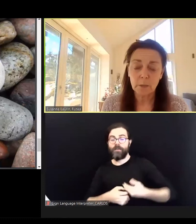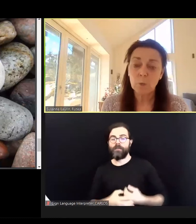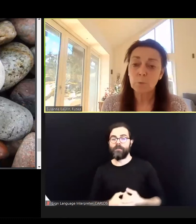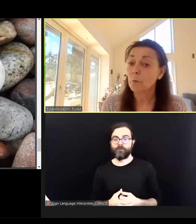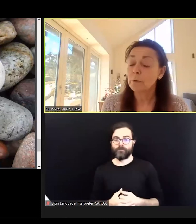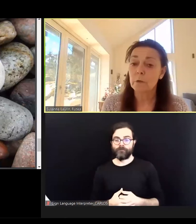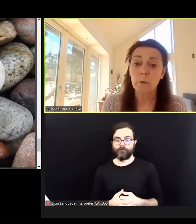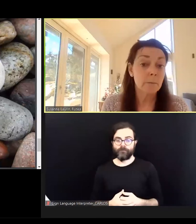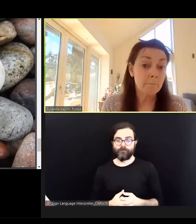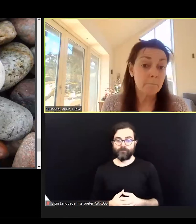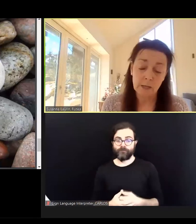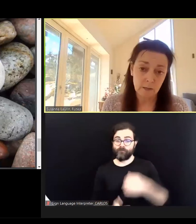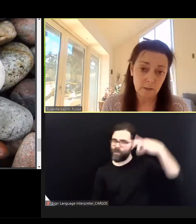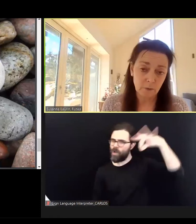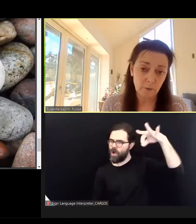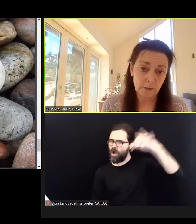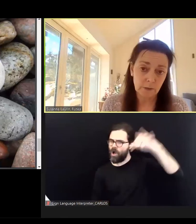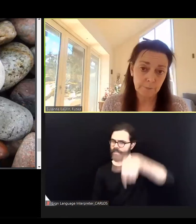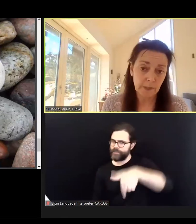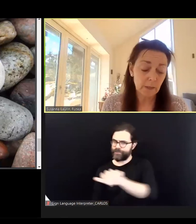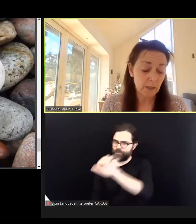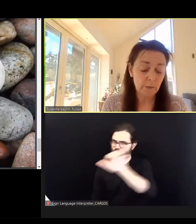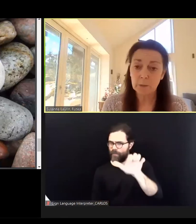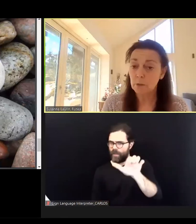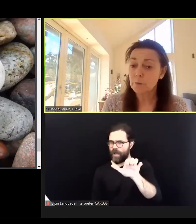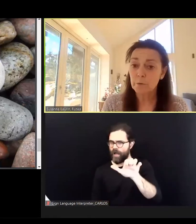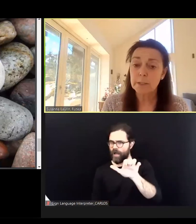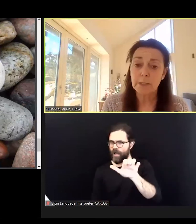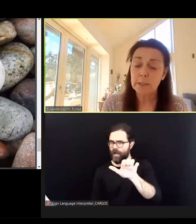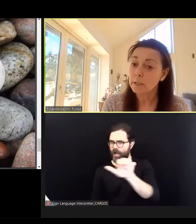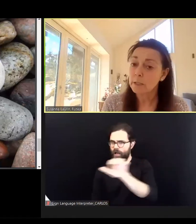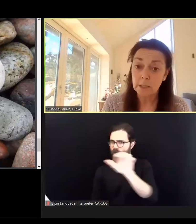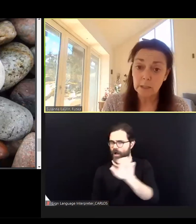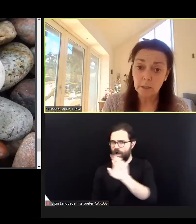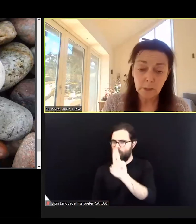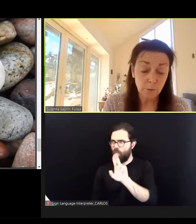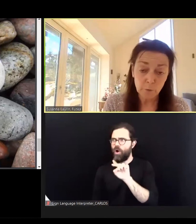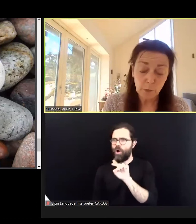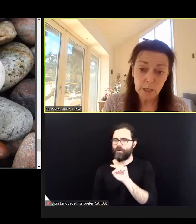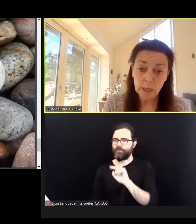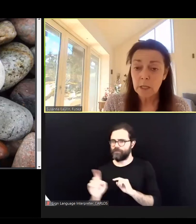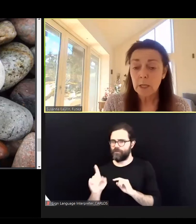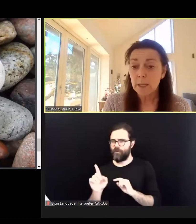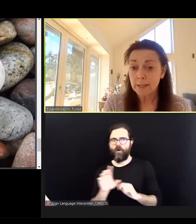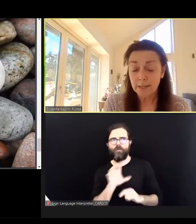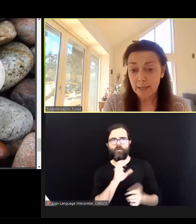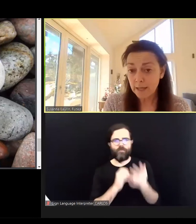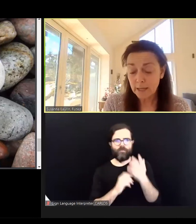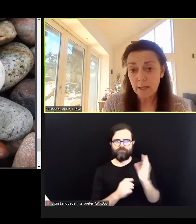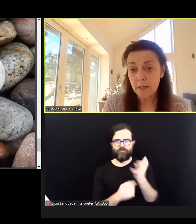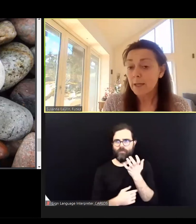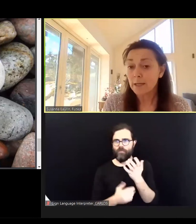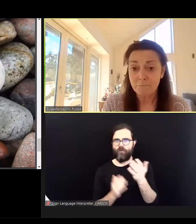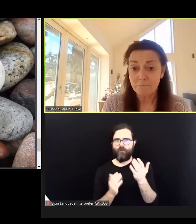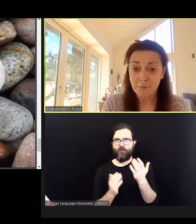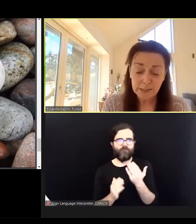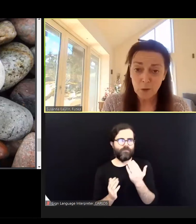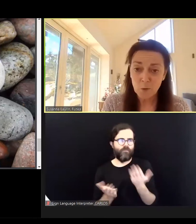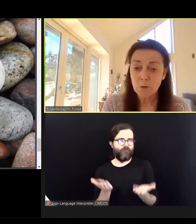still think that the US is the leading country when it comes to accessibility. They are still pointing to